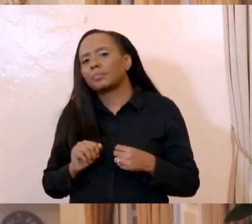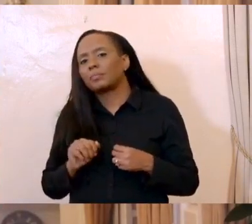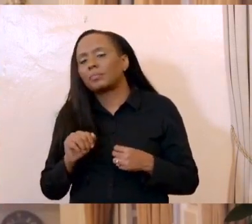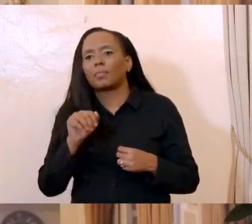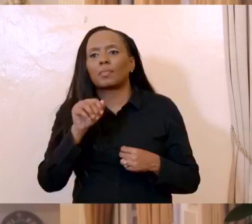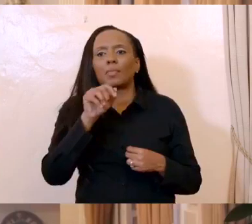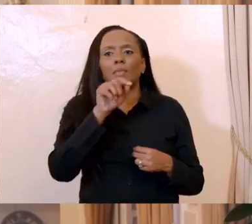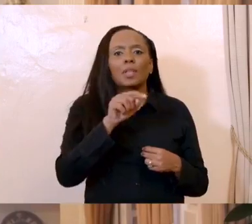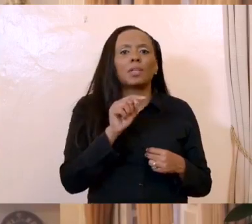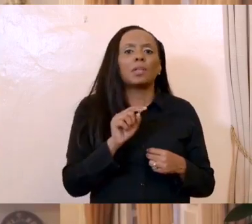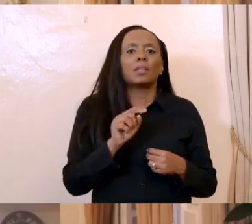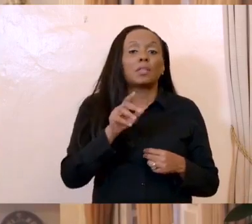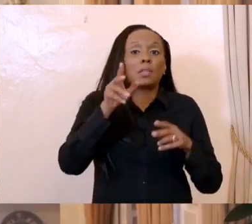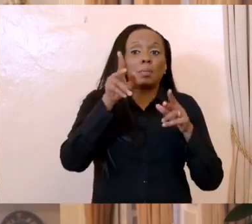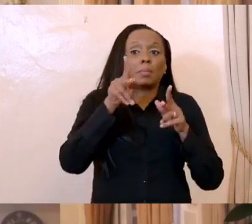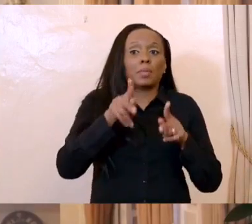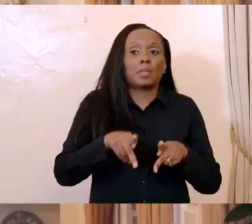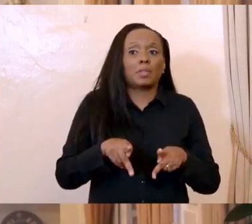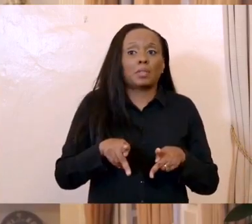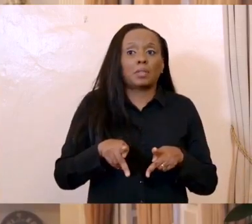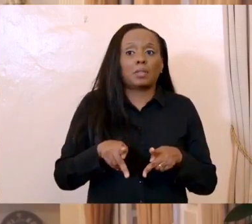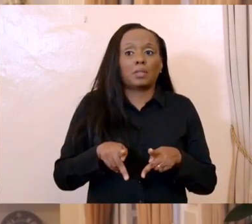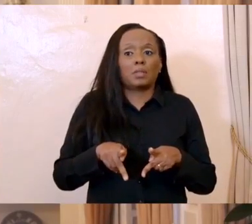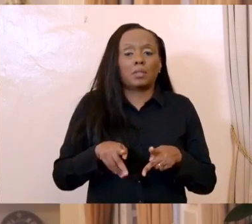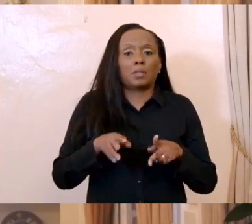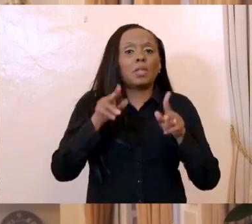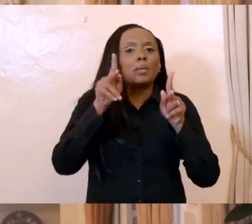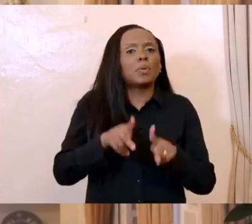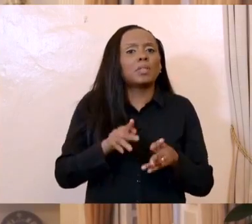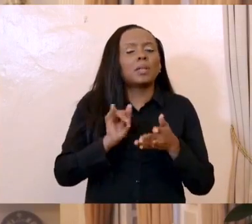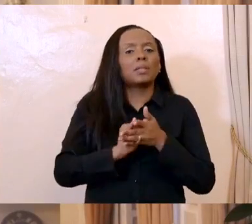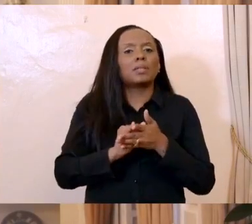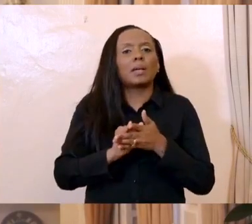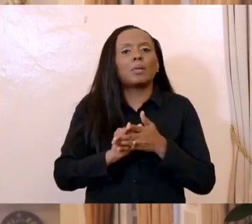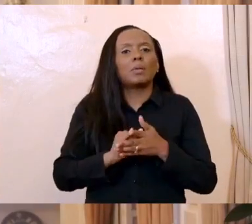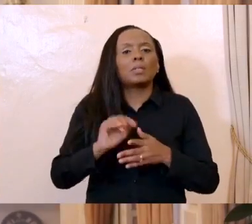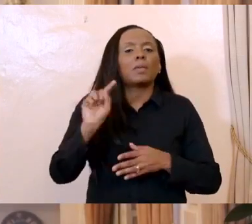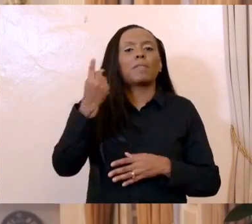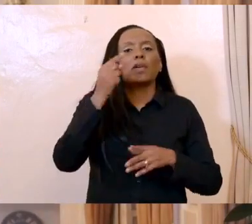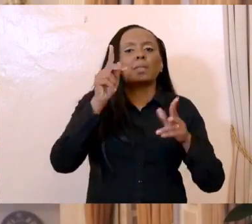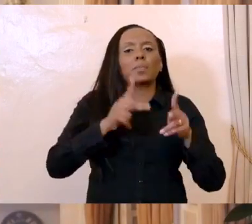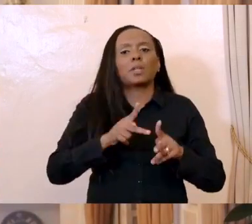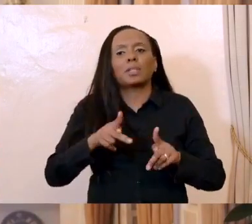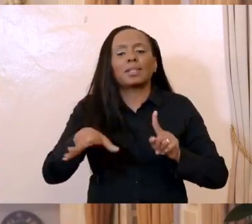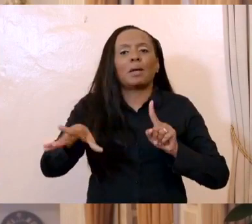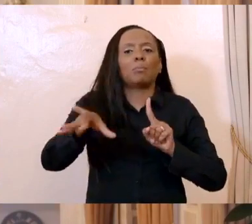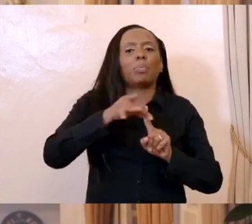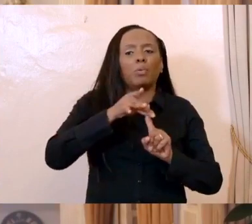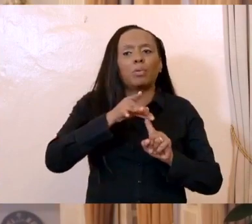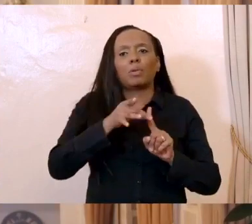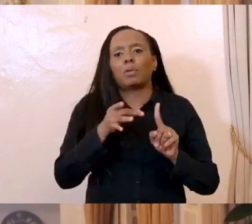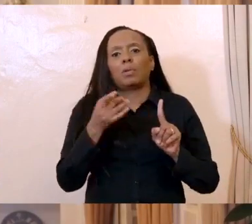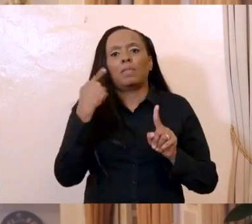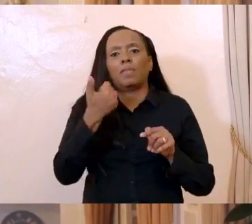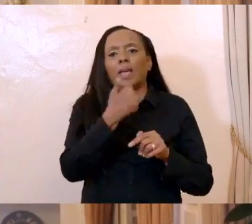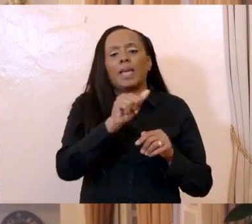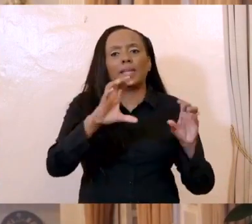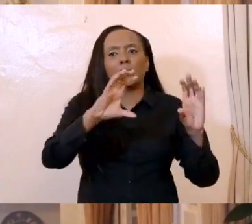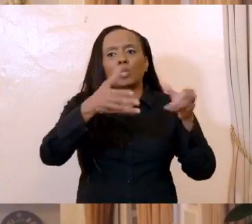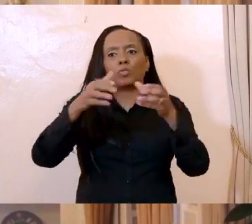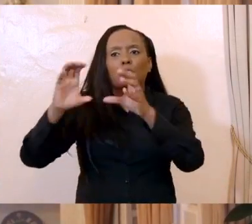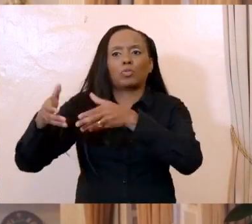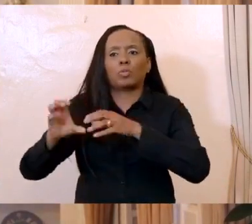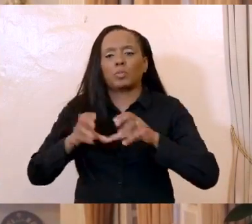who the infection would have originally come from, in terms of any of the clusters. Oh,